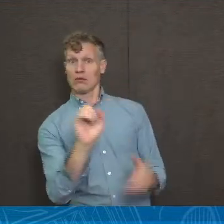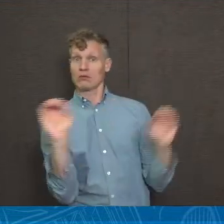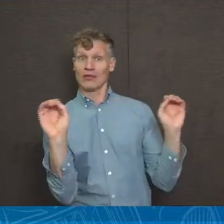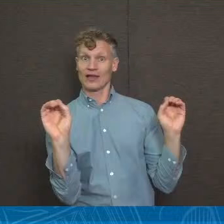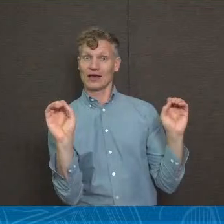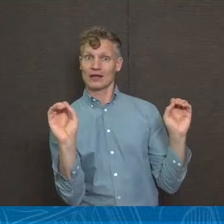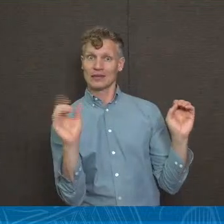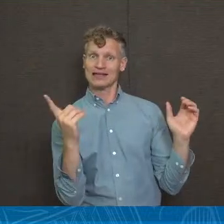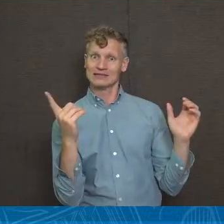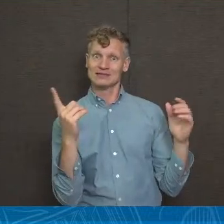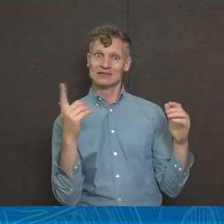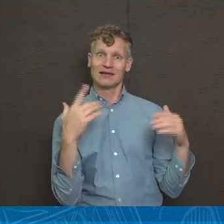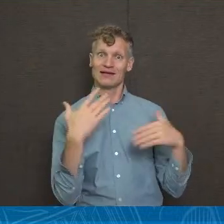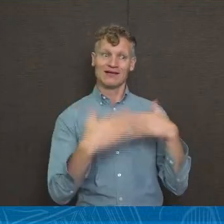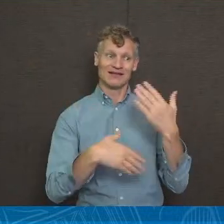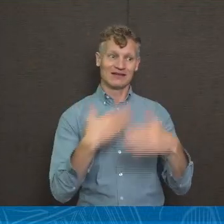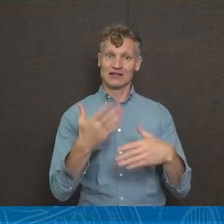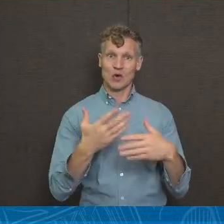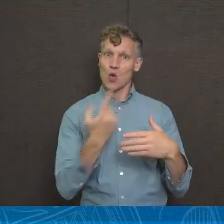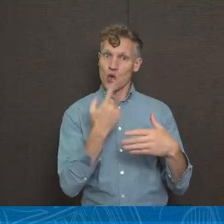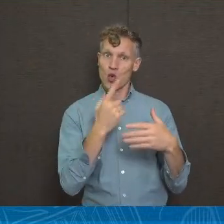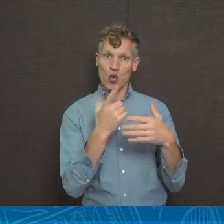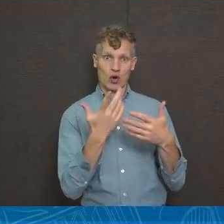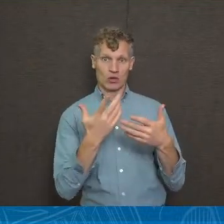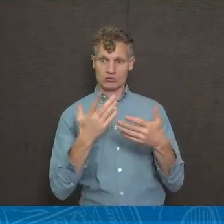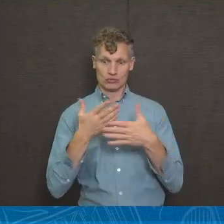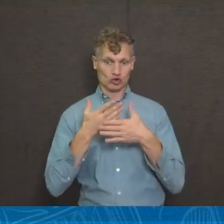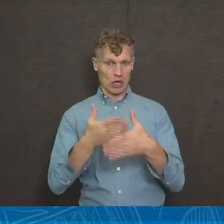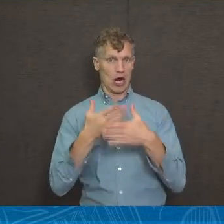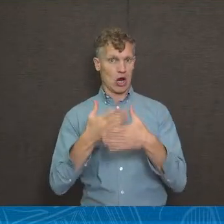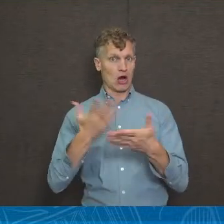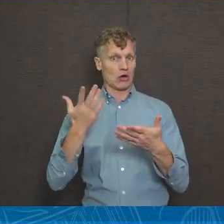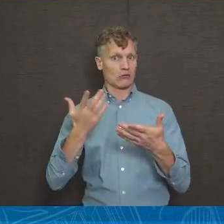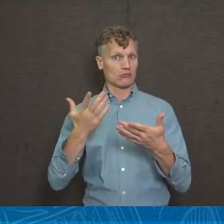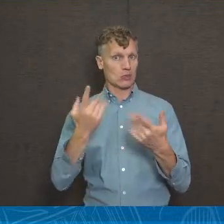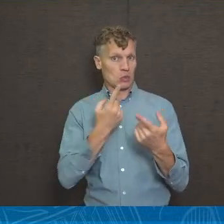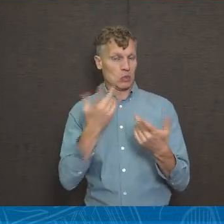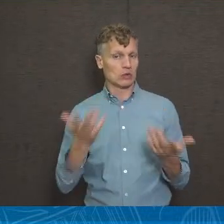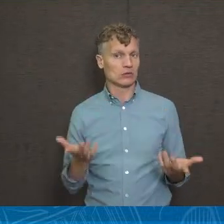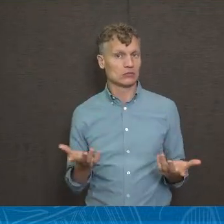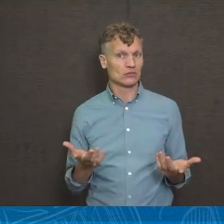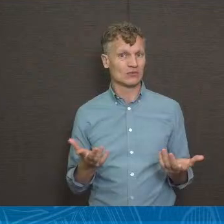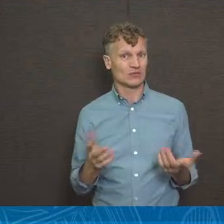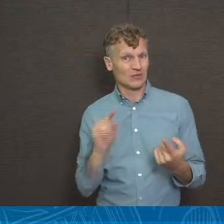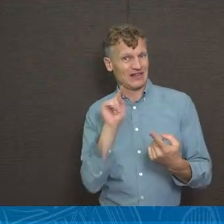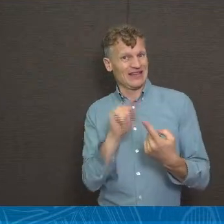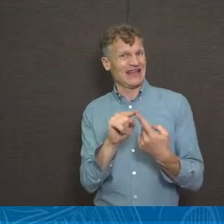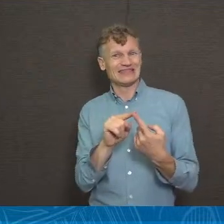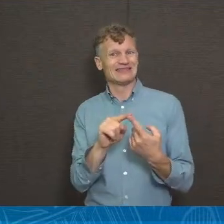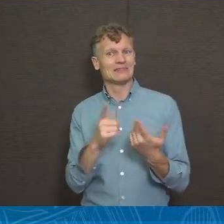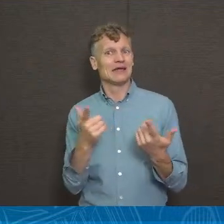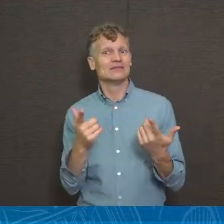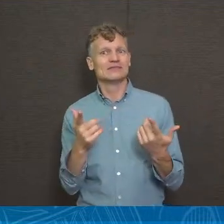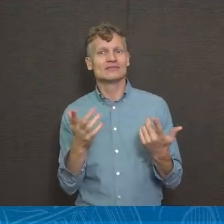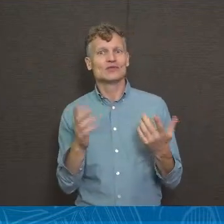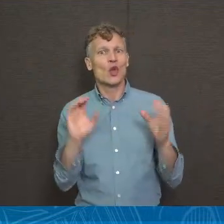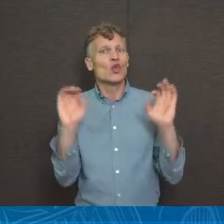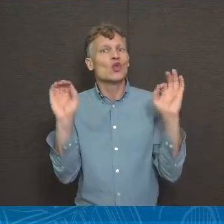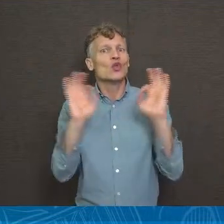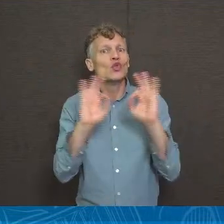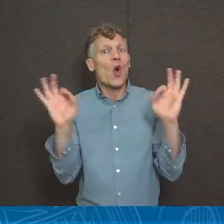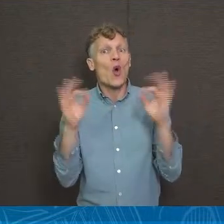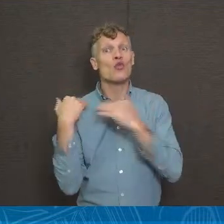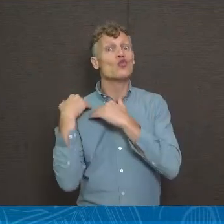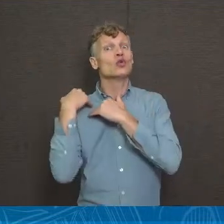ultimately responsible. It also meant that the legislation does not reference this principle, so it's not within the legally